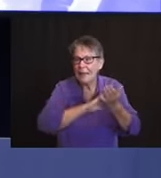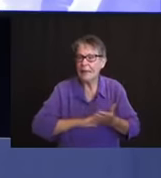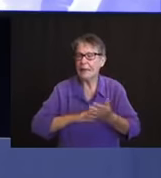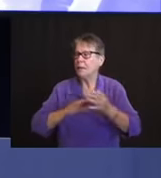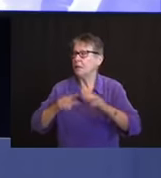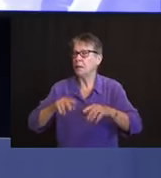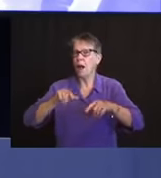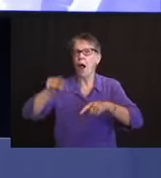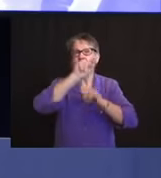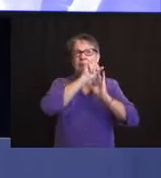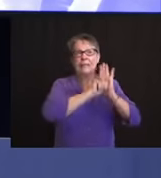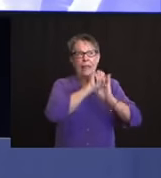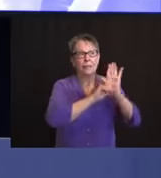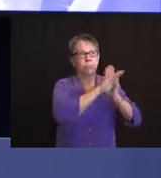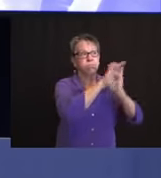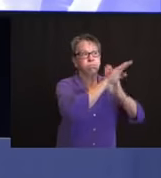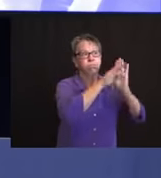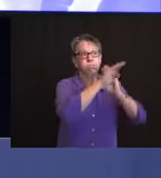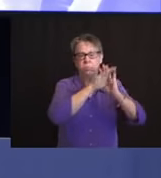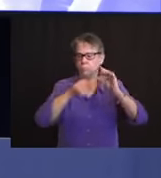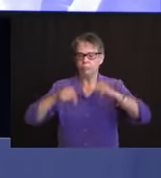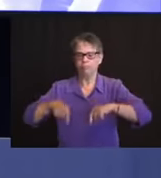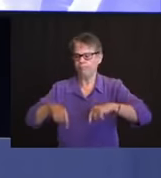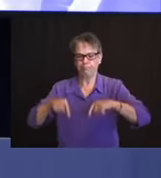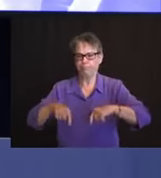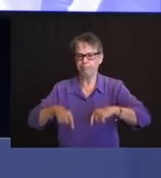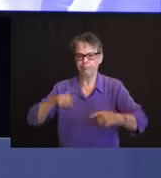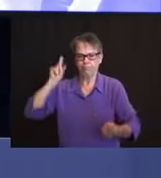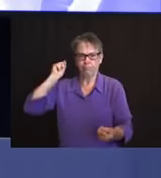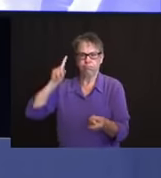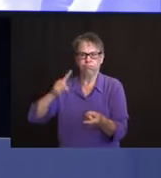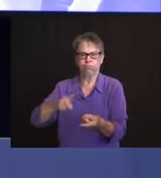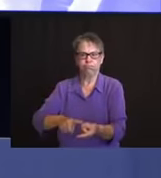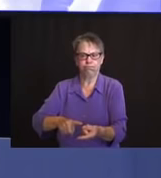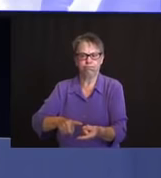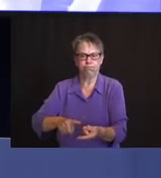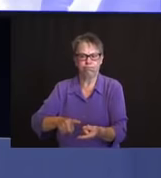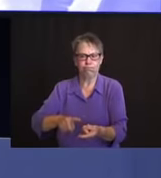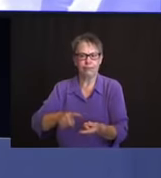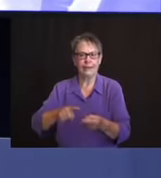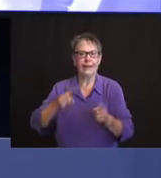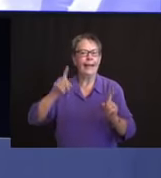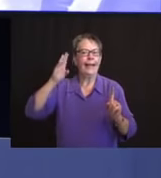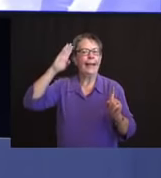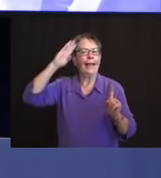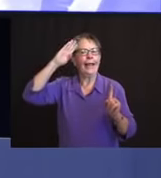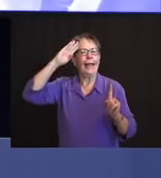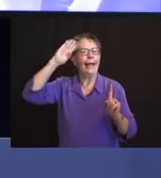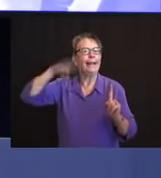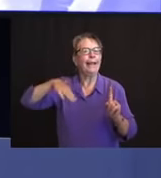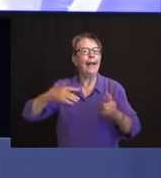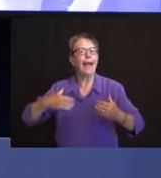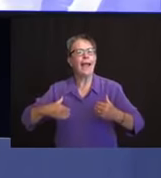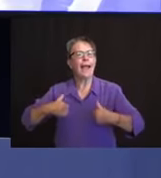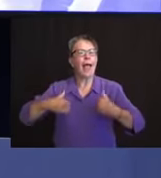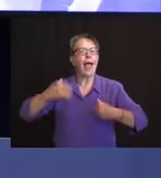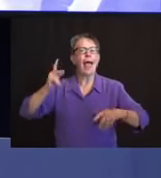particularly among younger populations, many asymptomatic. Excuse me. We must all